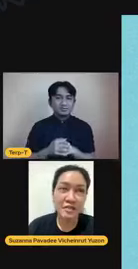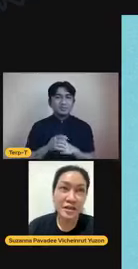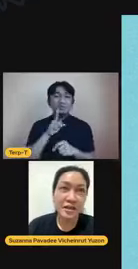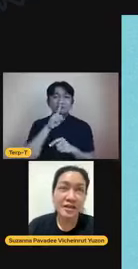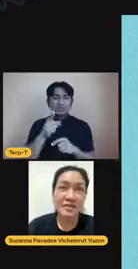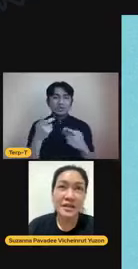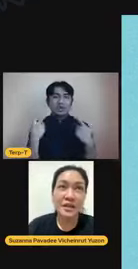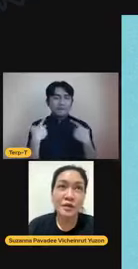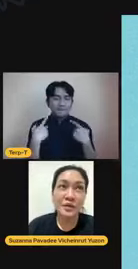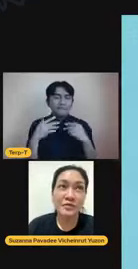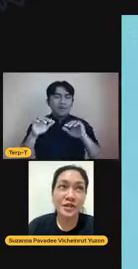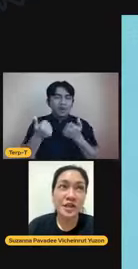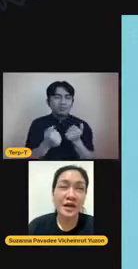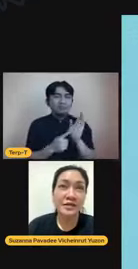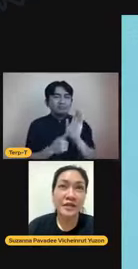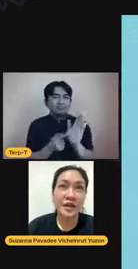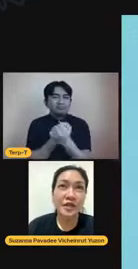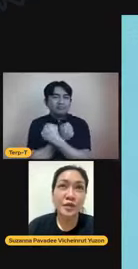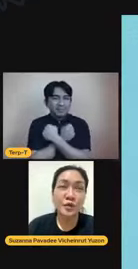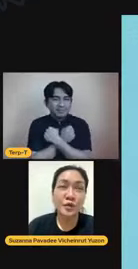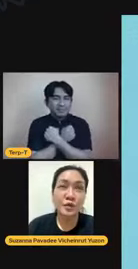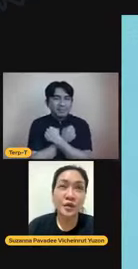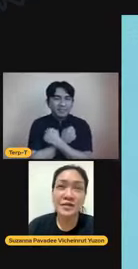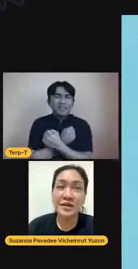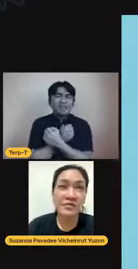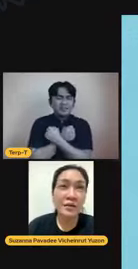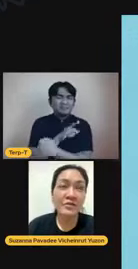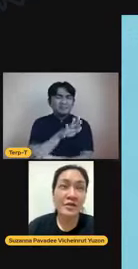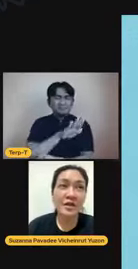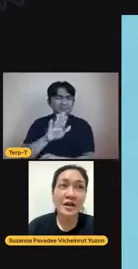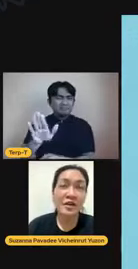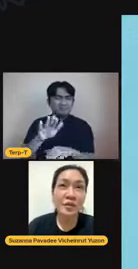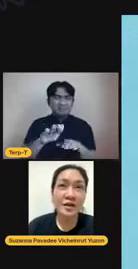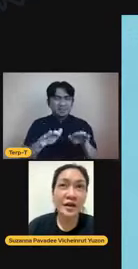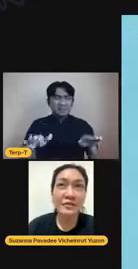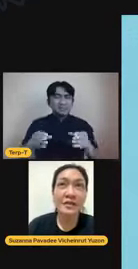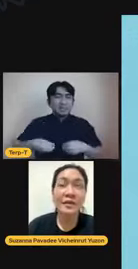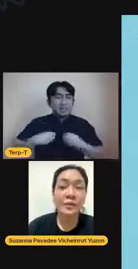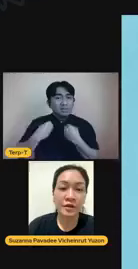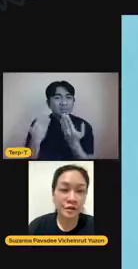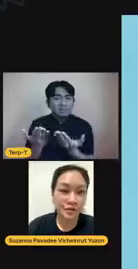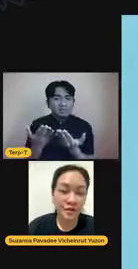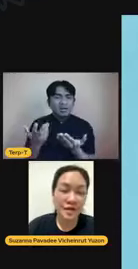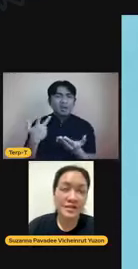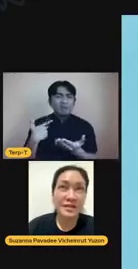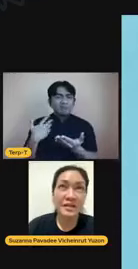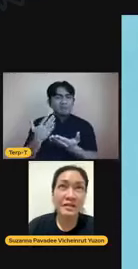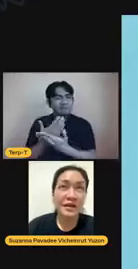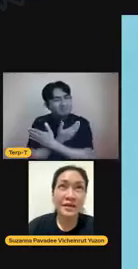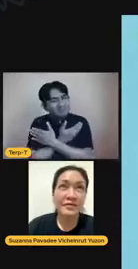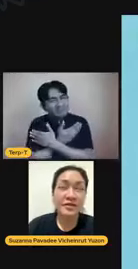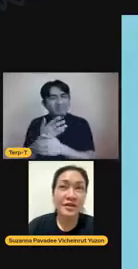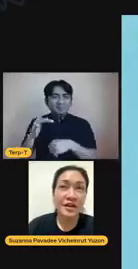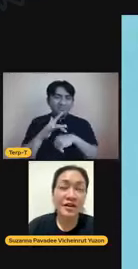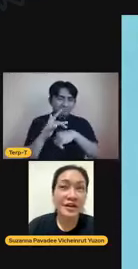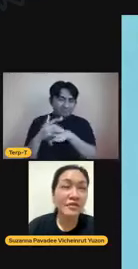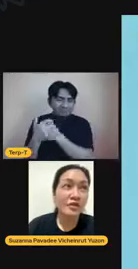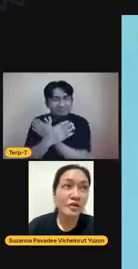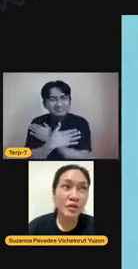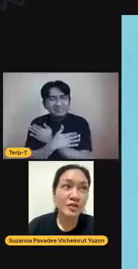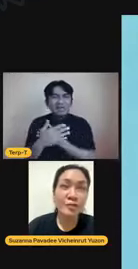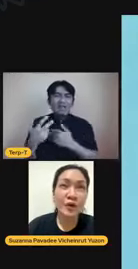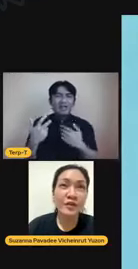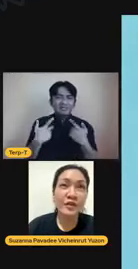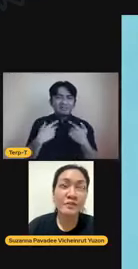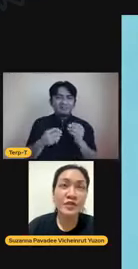can't just say that you love your child and you want to give them everything and you want to cuddle them and you want to say that their life is hard enough,